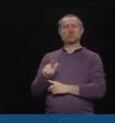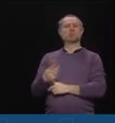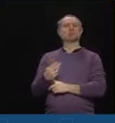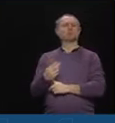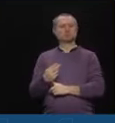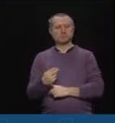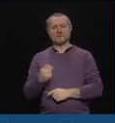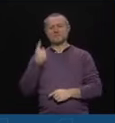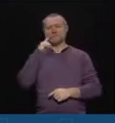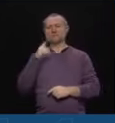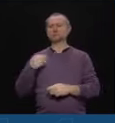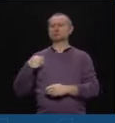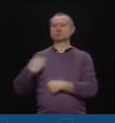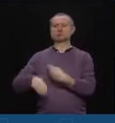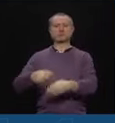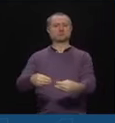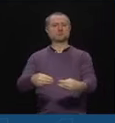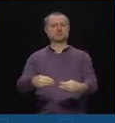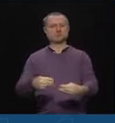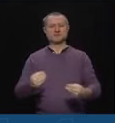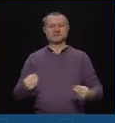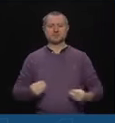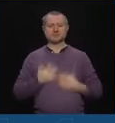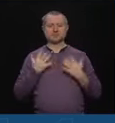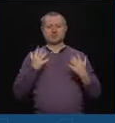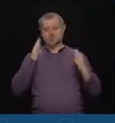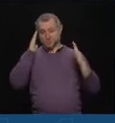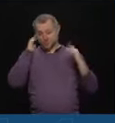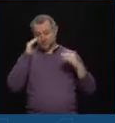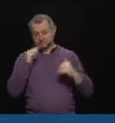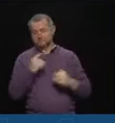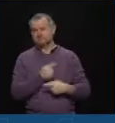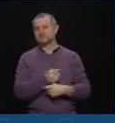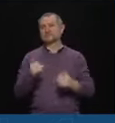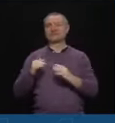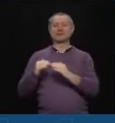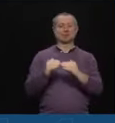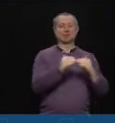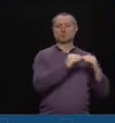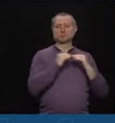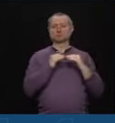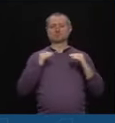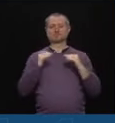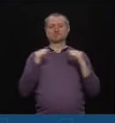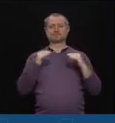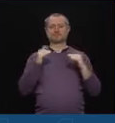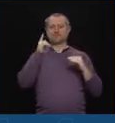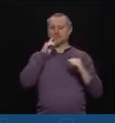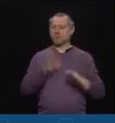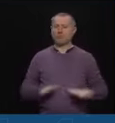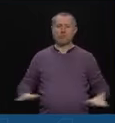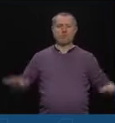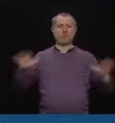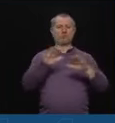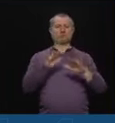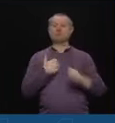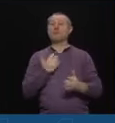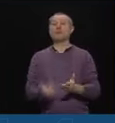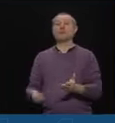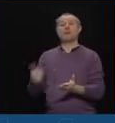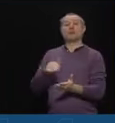to inspire hope and equal justice for all. Once again, as I mentioned, we stand on the shoulders of those who